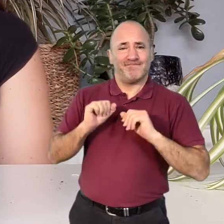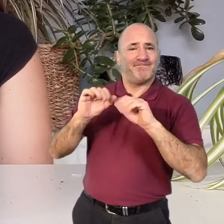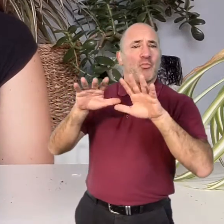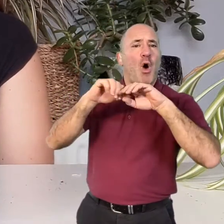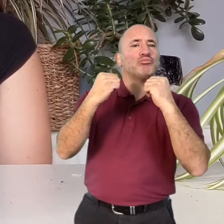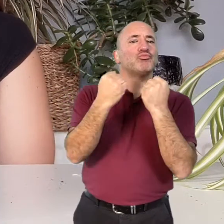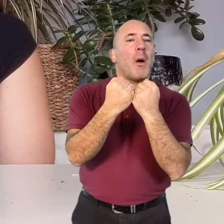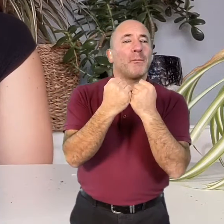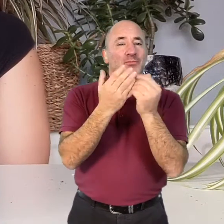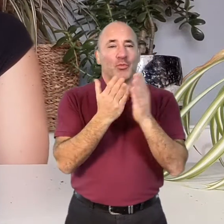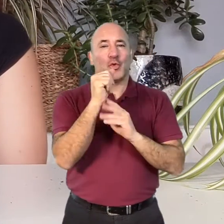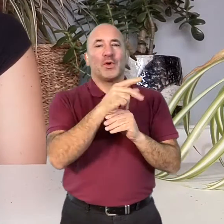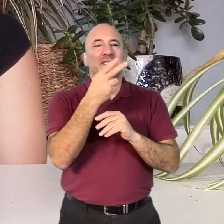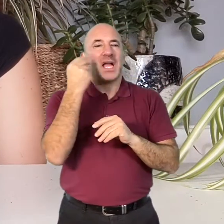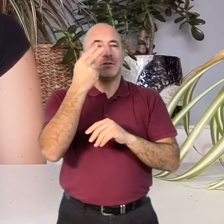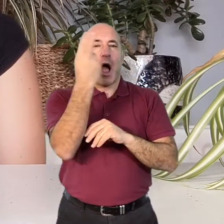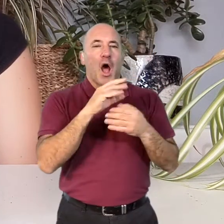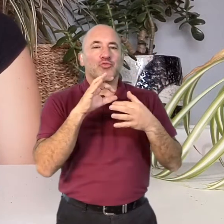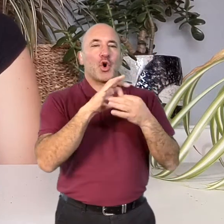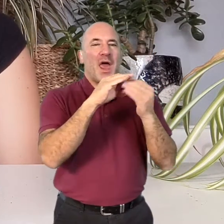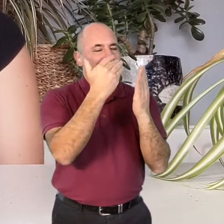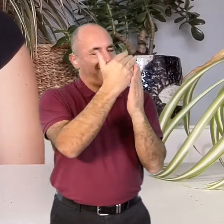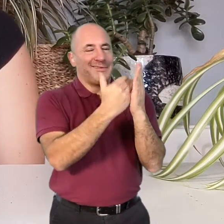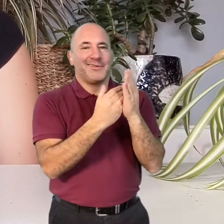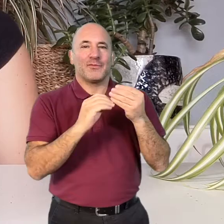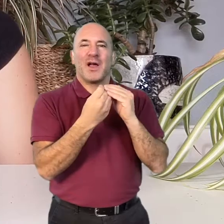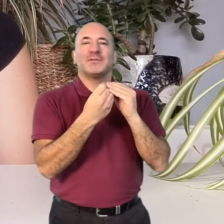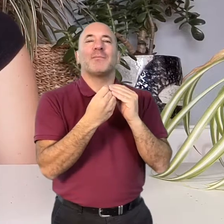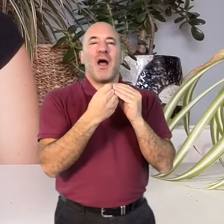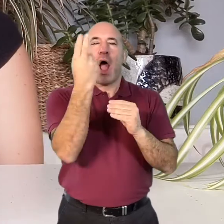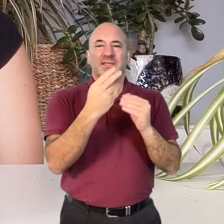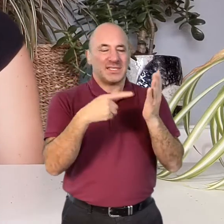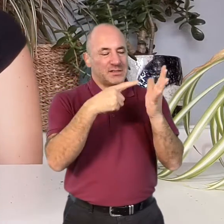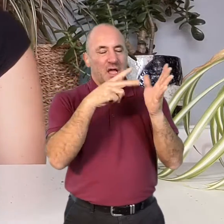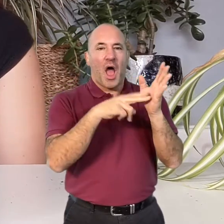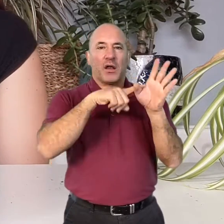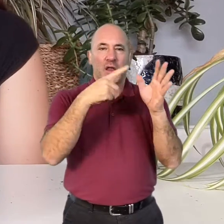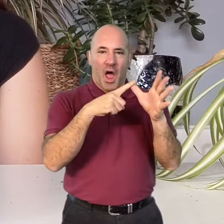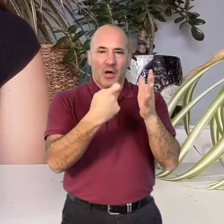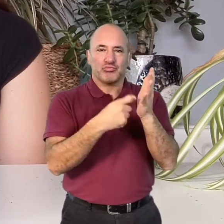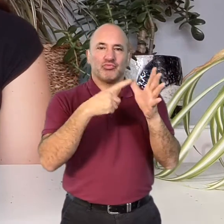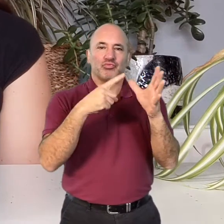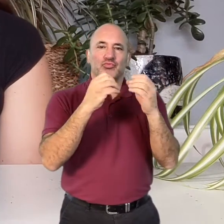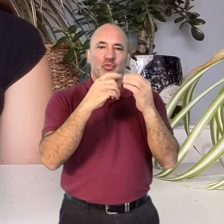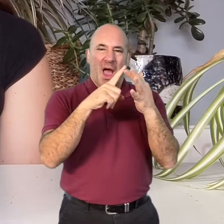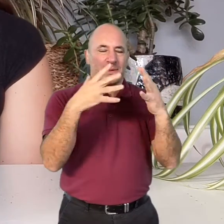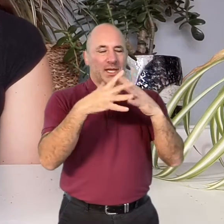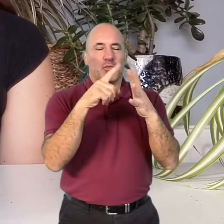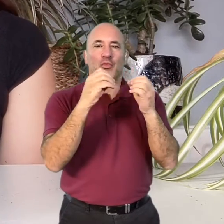workshop is inspired by the Sense Arts Connect Manifesto, created by visual artist Tanya